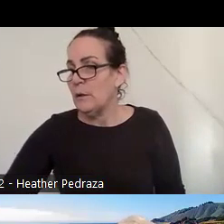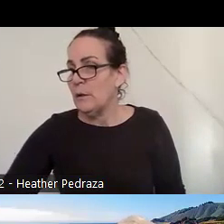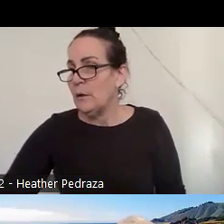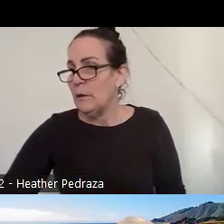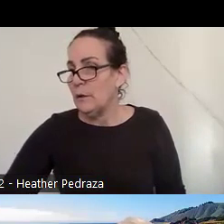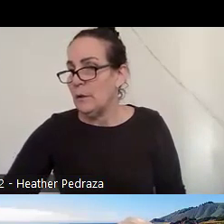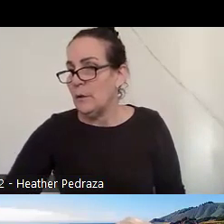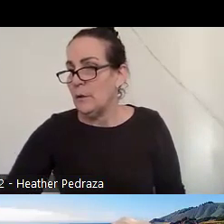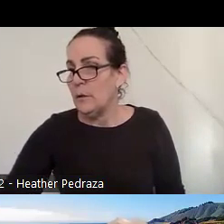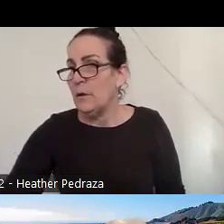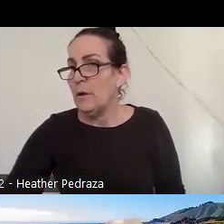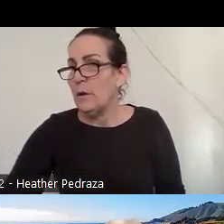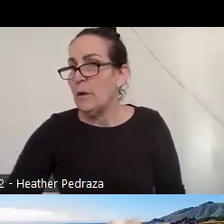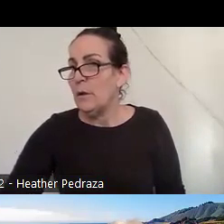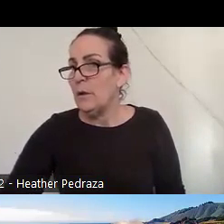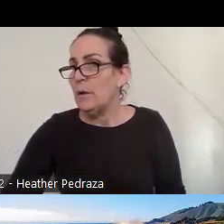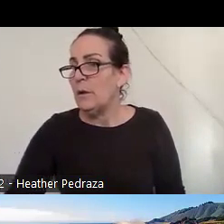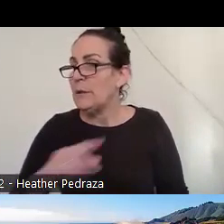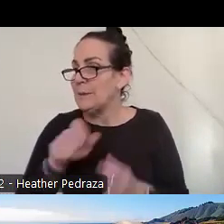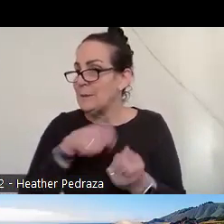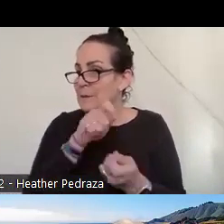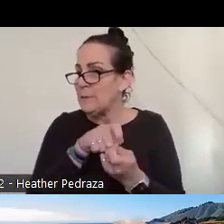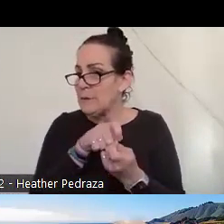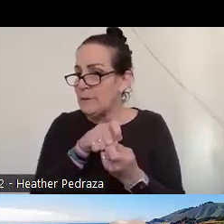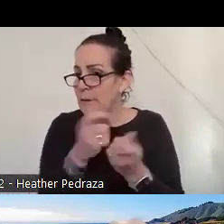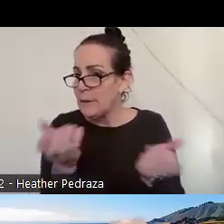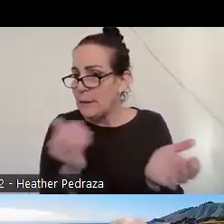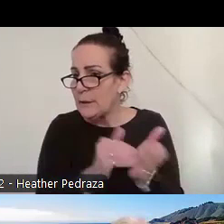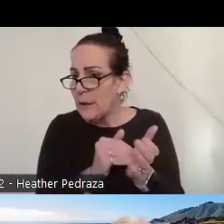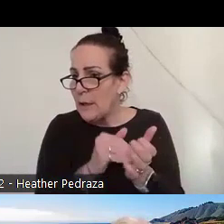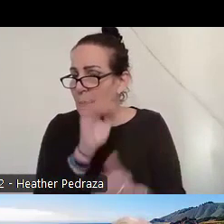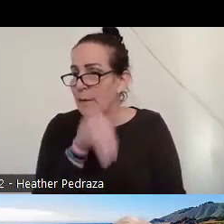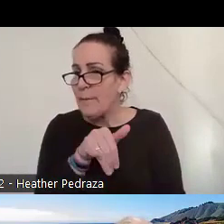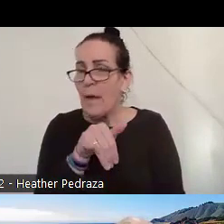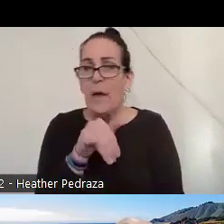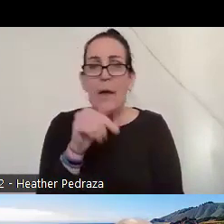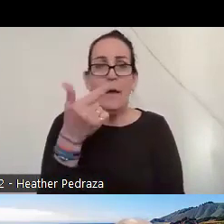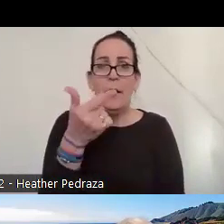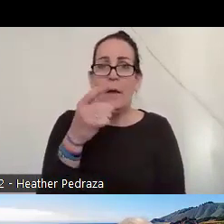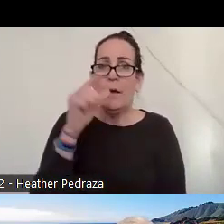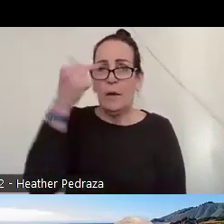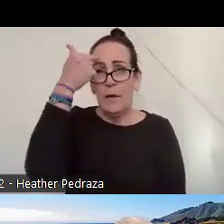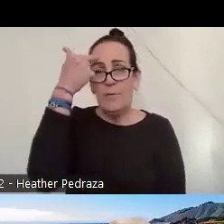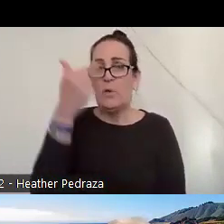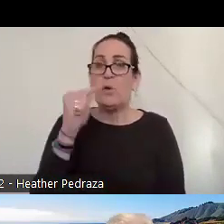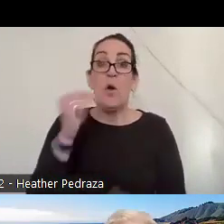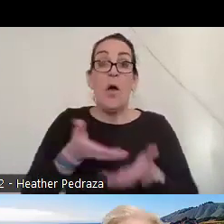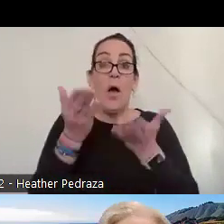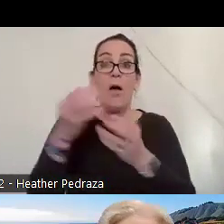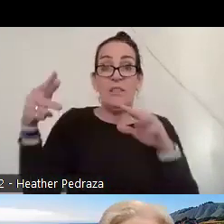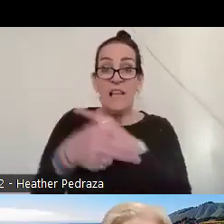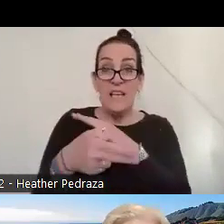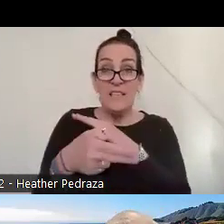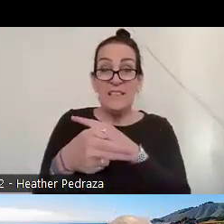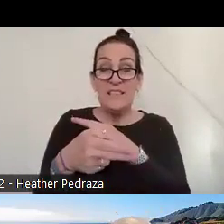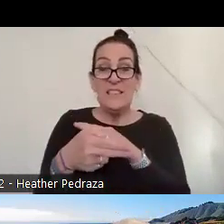So specifically, again, the governor didn't propose cuts that, again, we feared